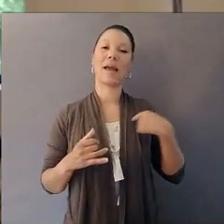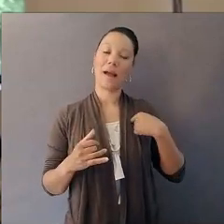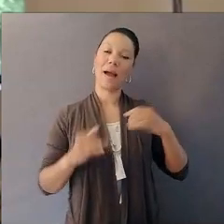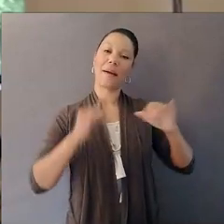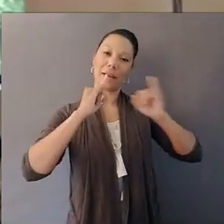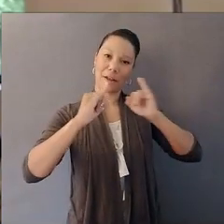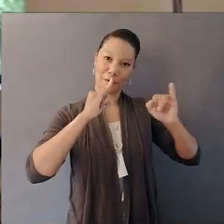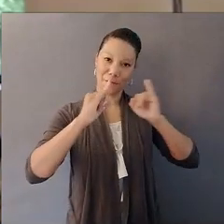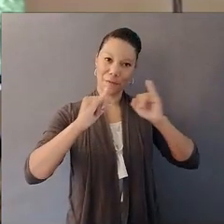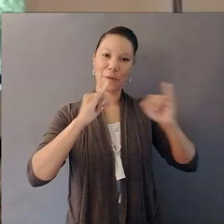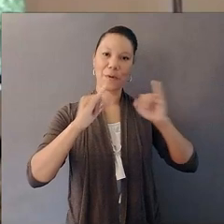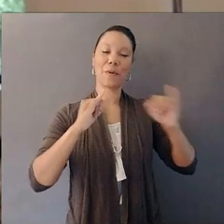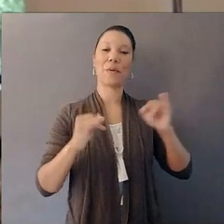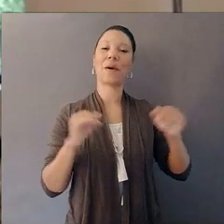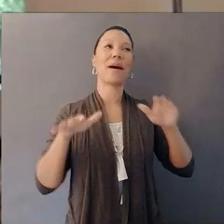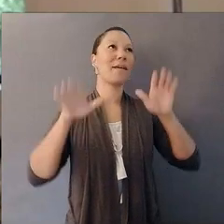interview with